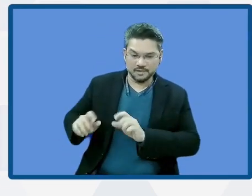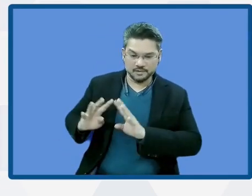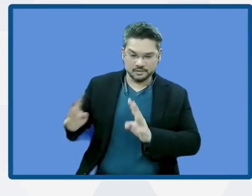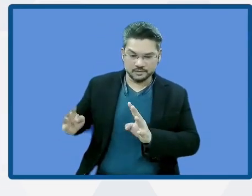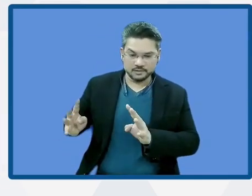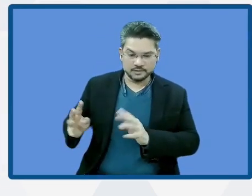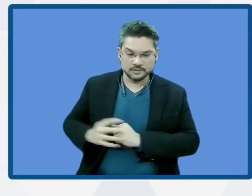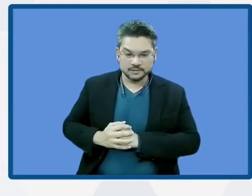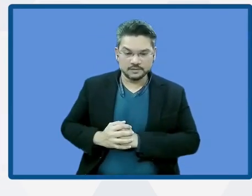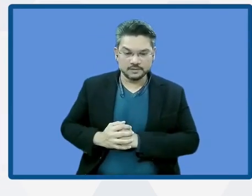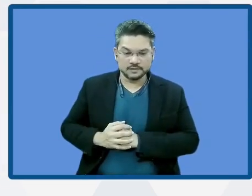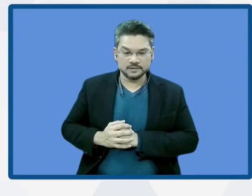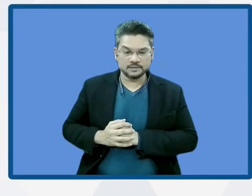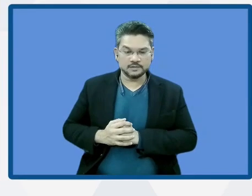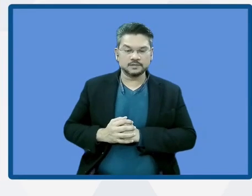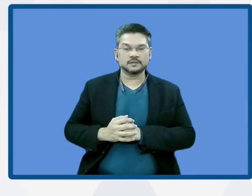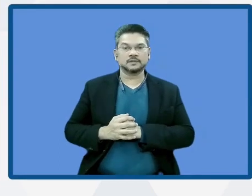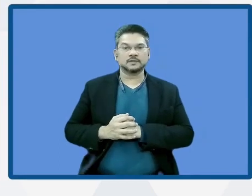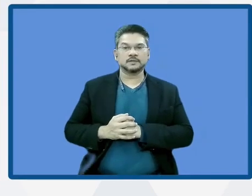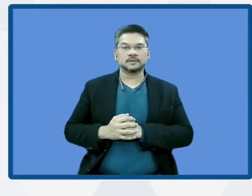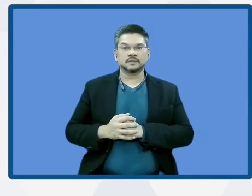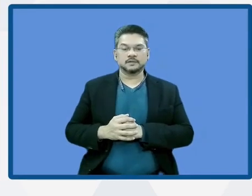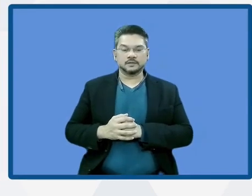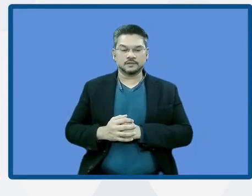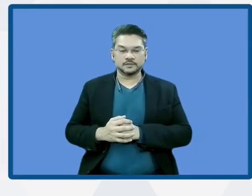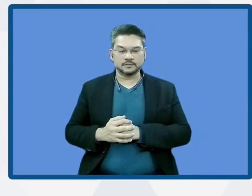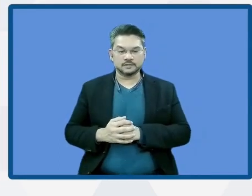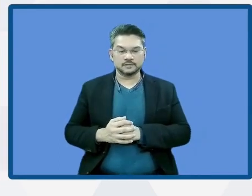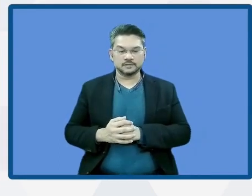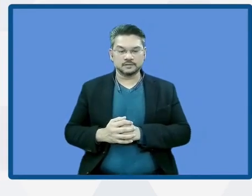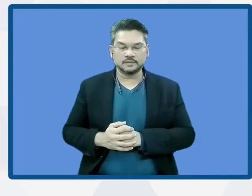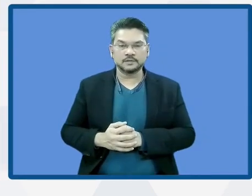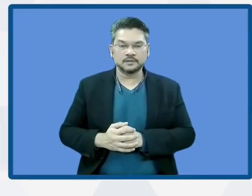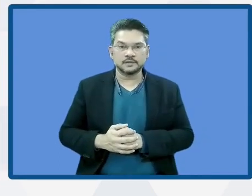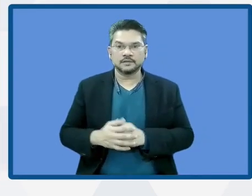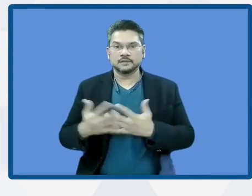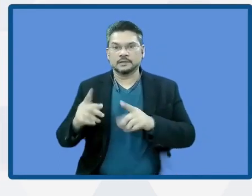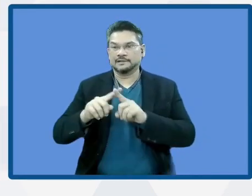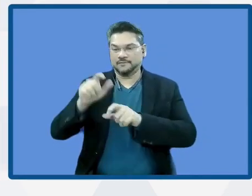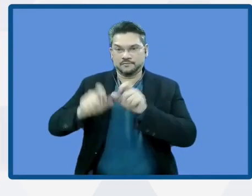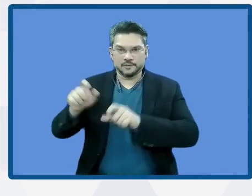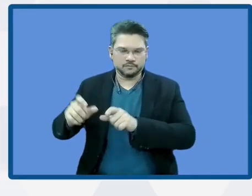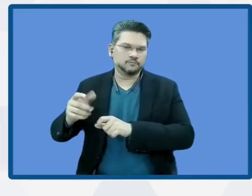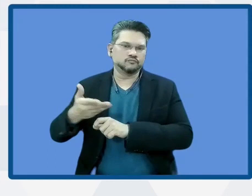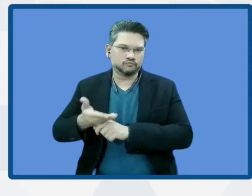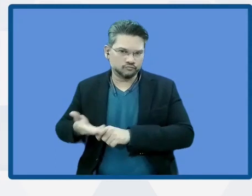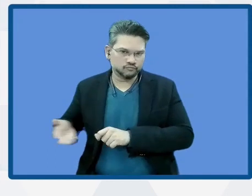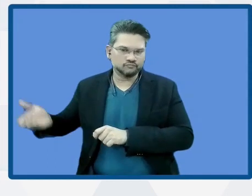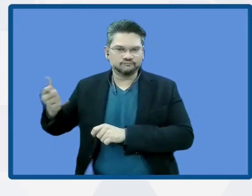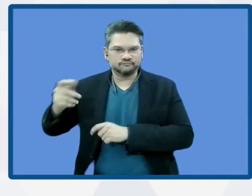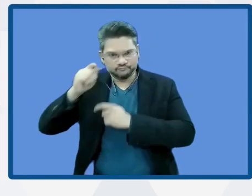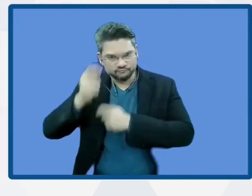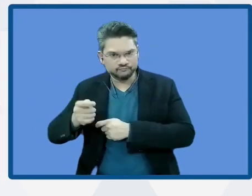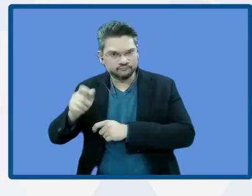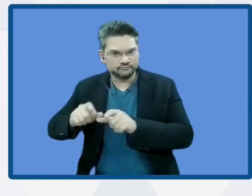Latin America from Practical Action, Luis Alonso Amaya, General Director